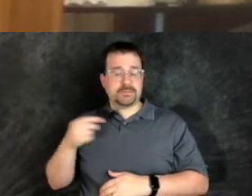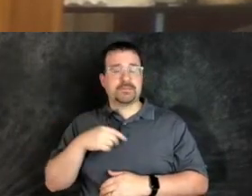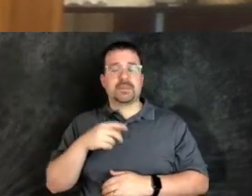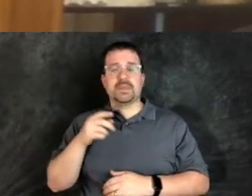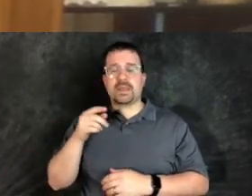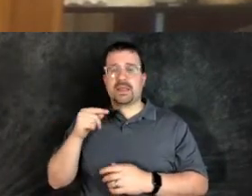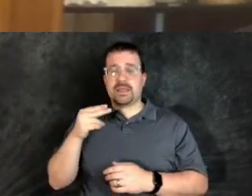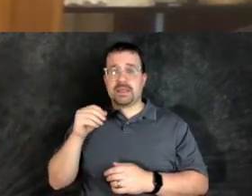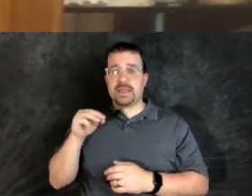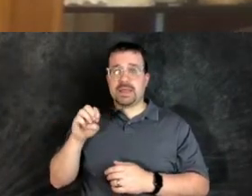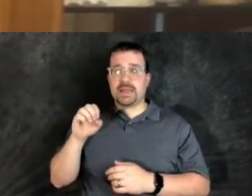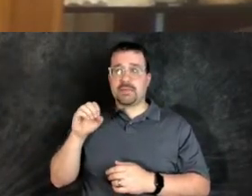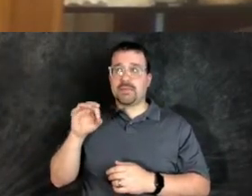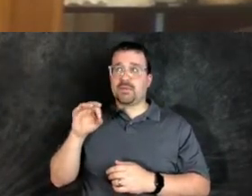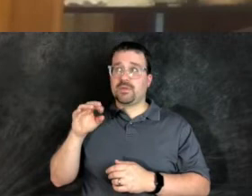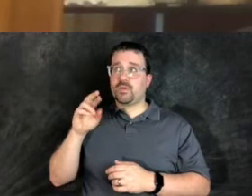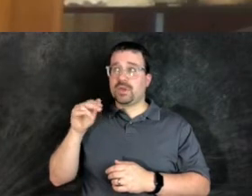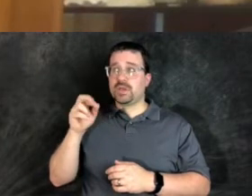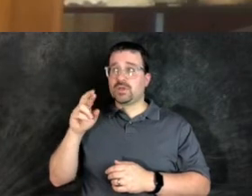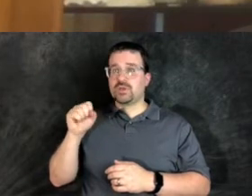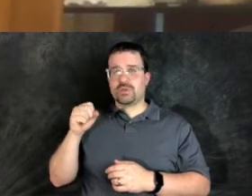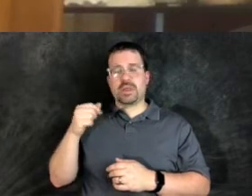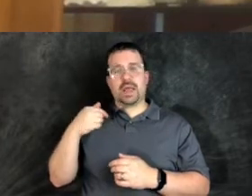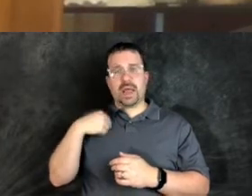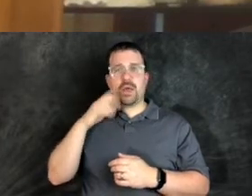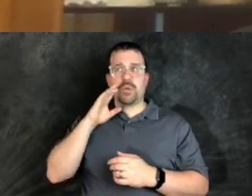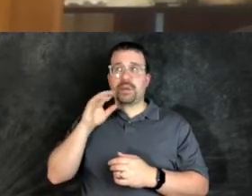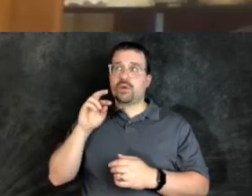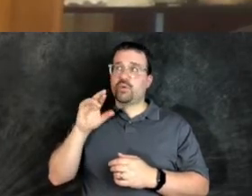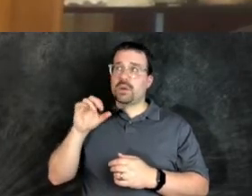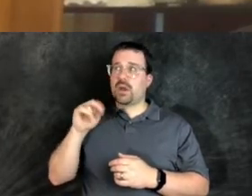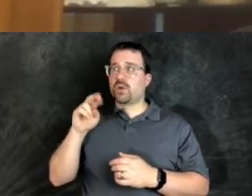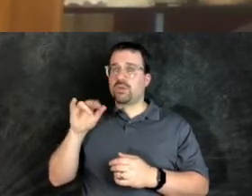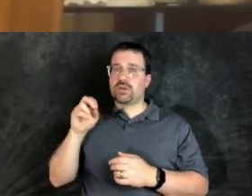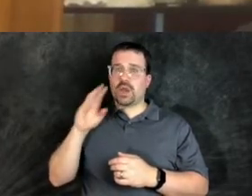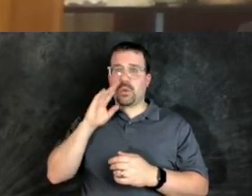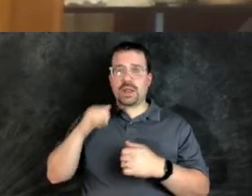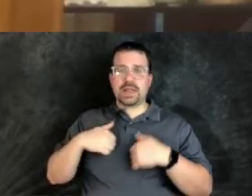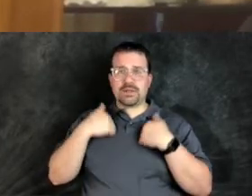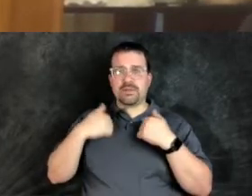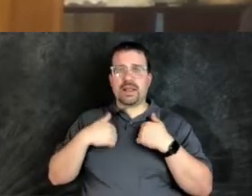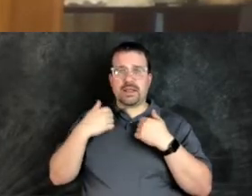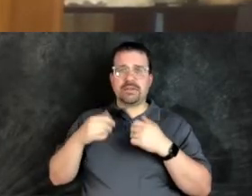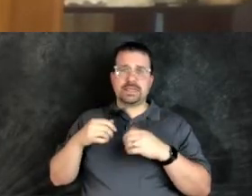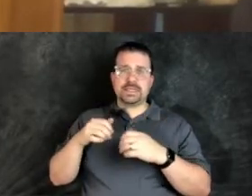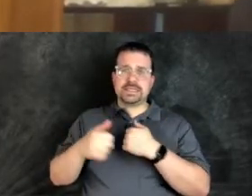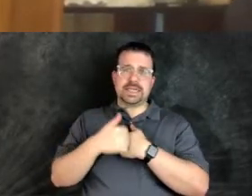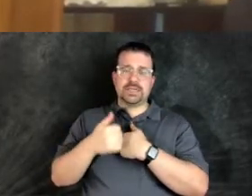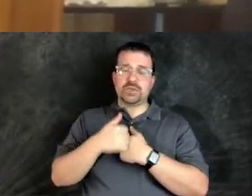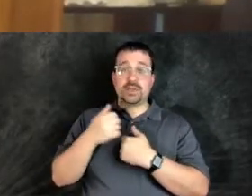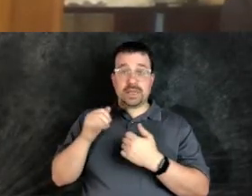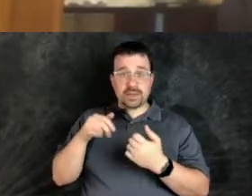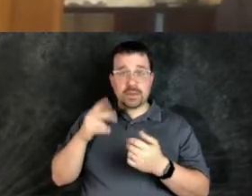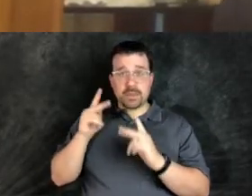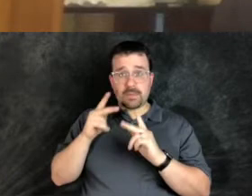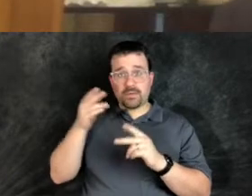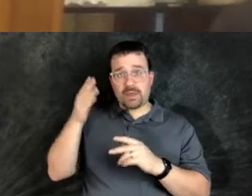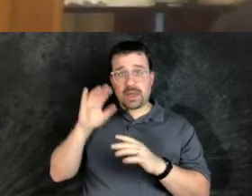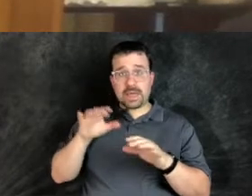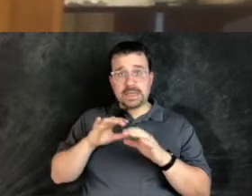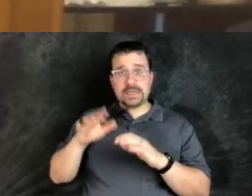that the theme of the Rangers was, I'm going to be a Recon Ranger. I'm going to live a life of danger. And isn't that what the people of God